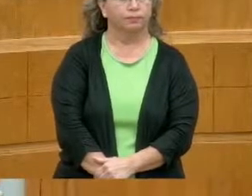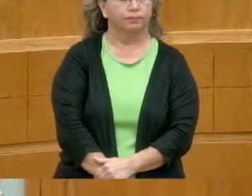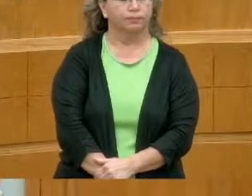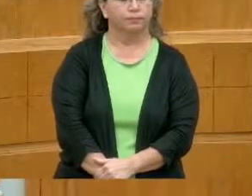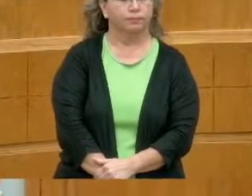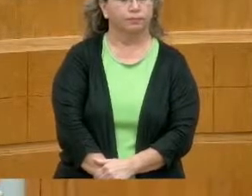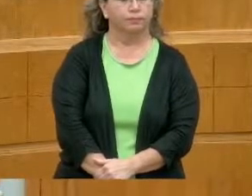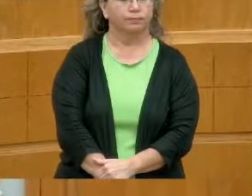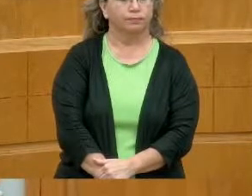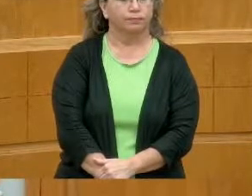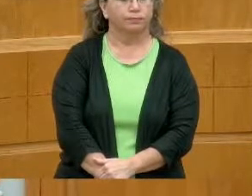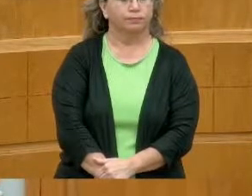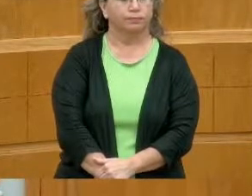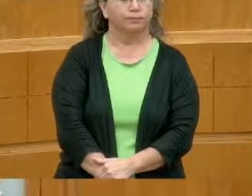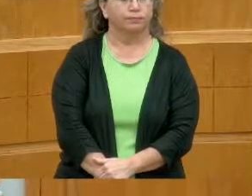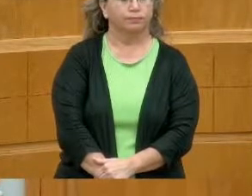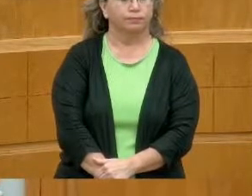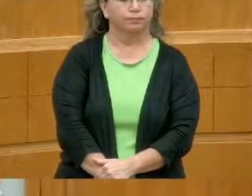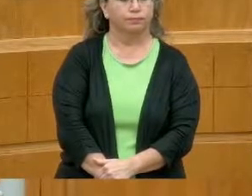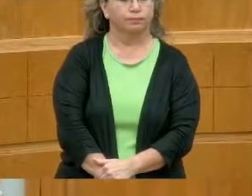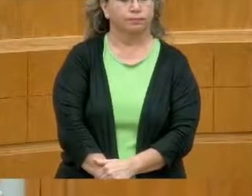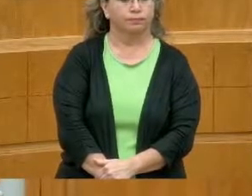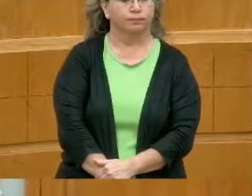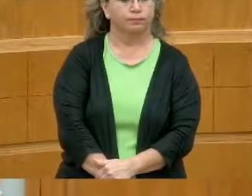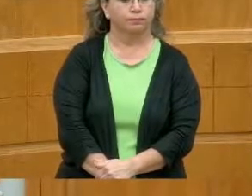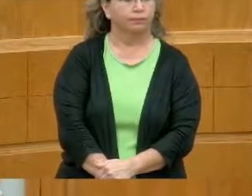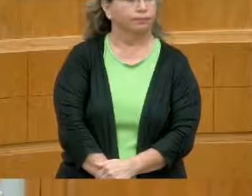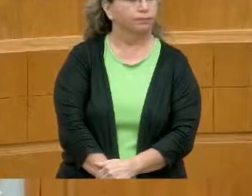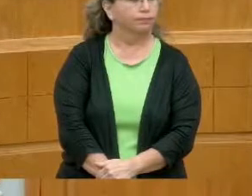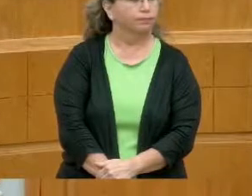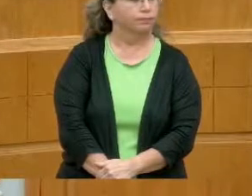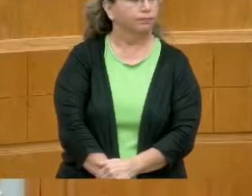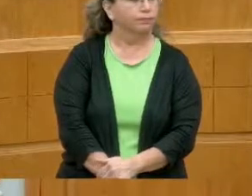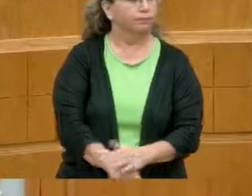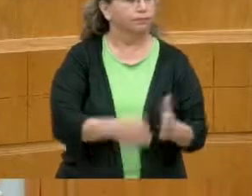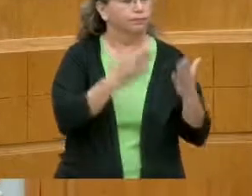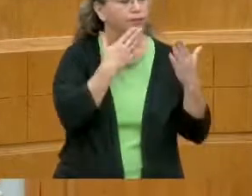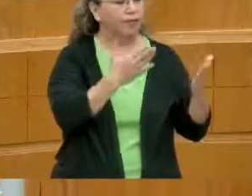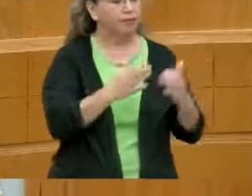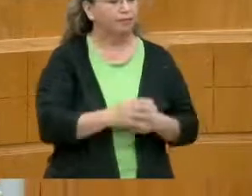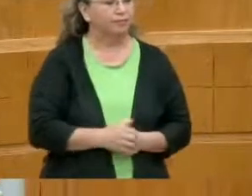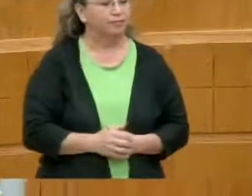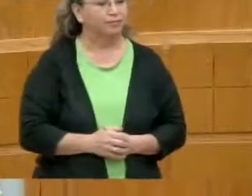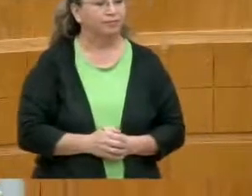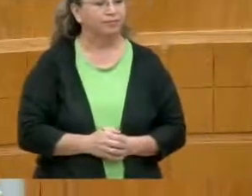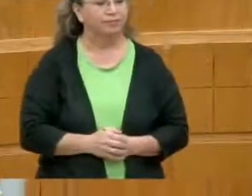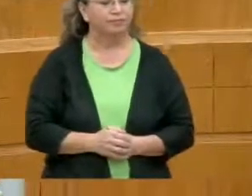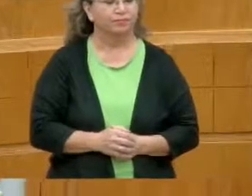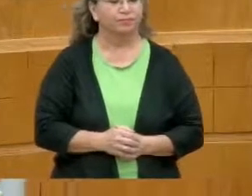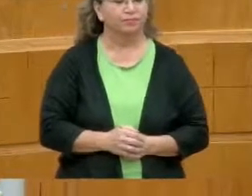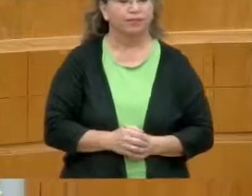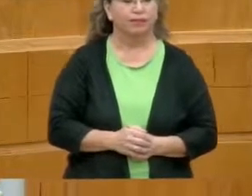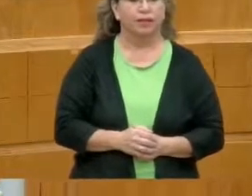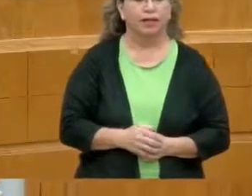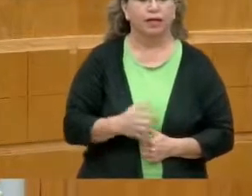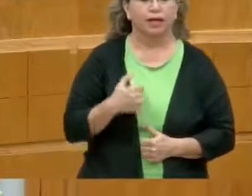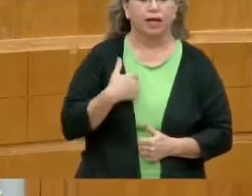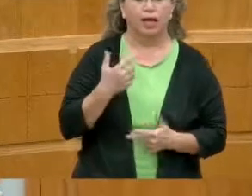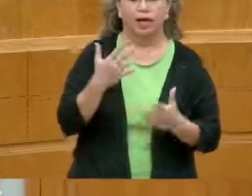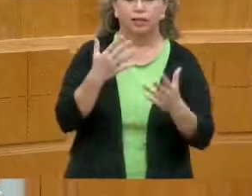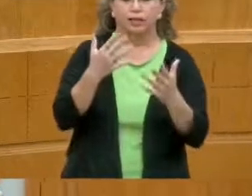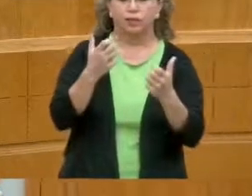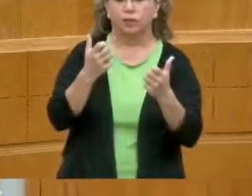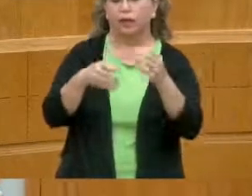se encuentra enfermo, se le pide no ir a trabajar. Okay, thank you. I just want to make one point